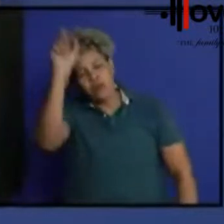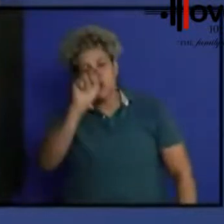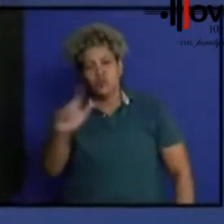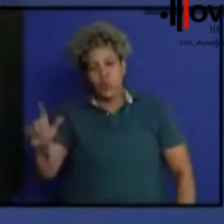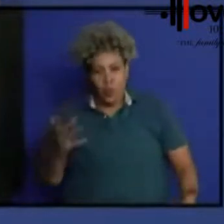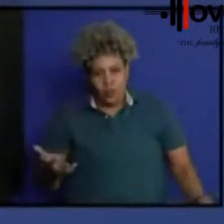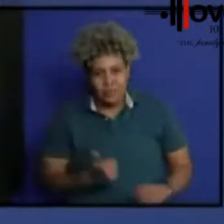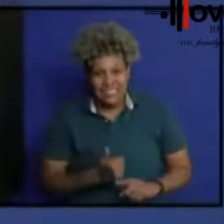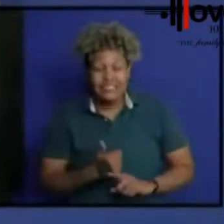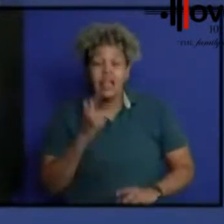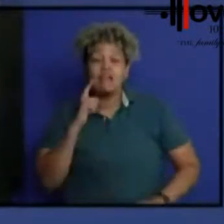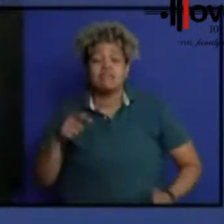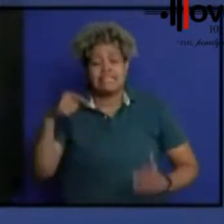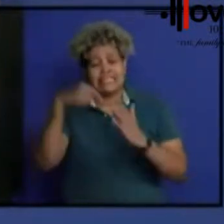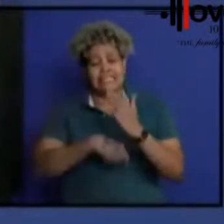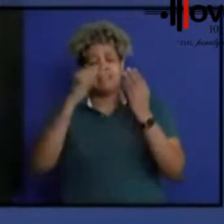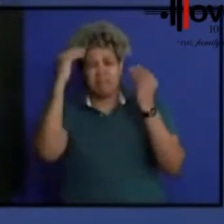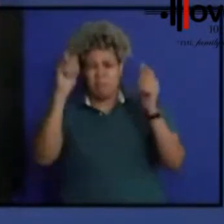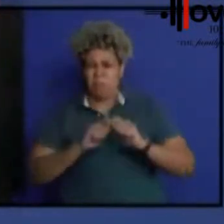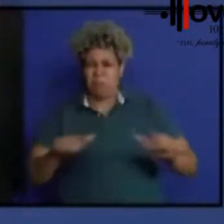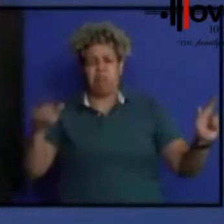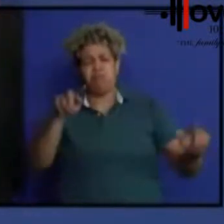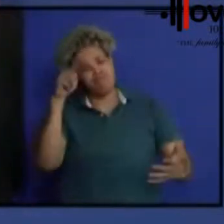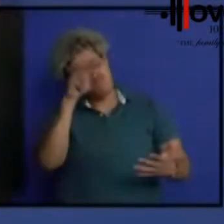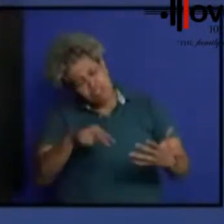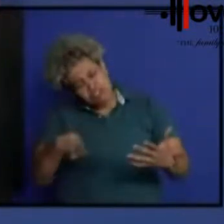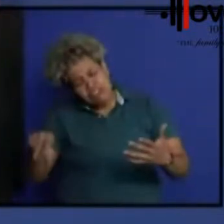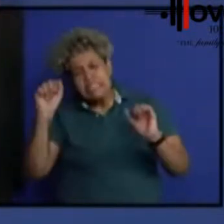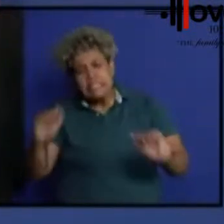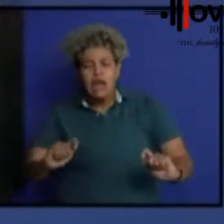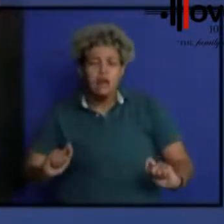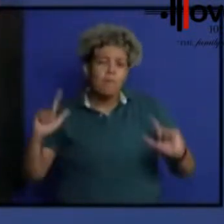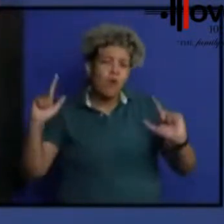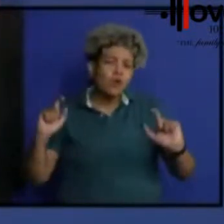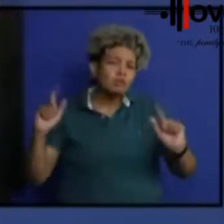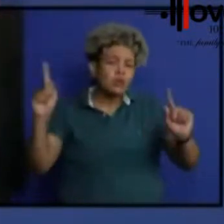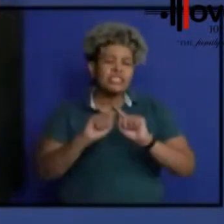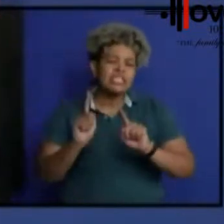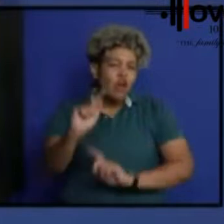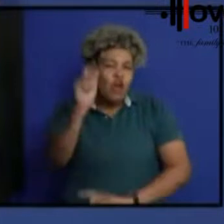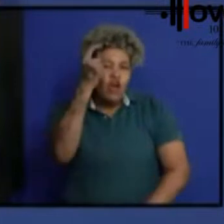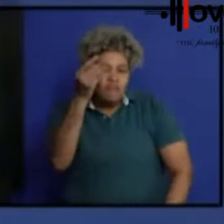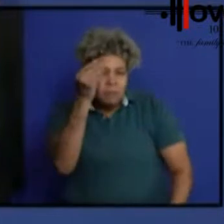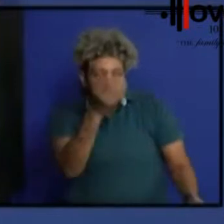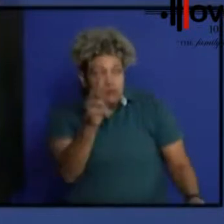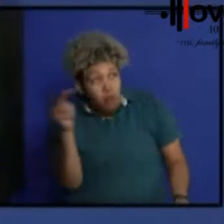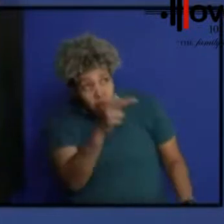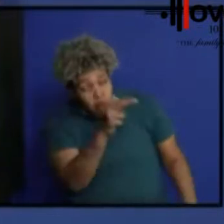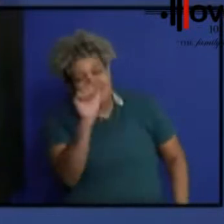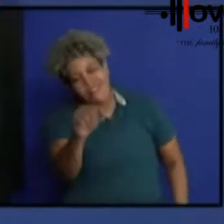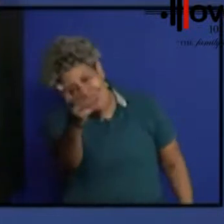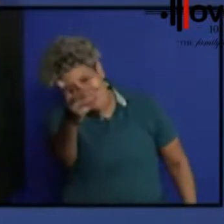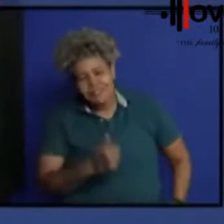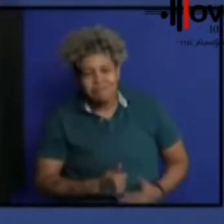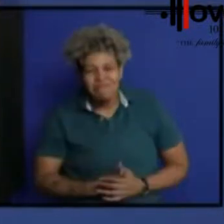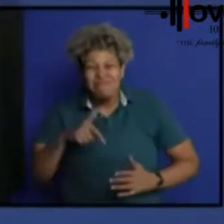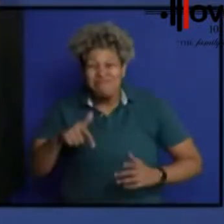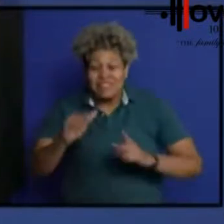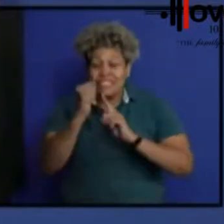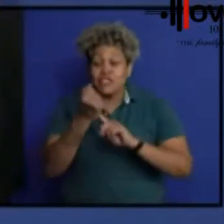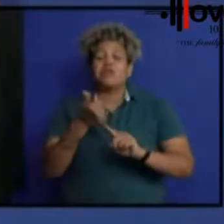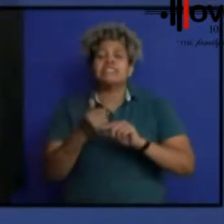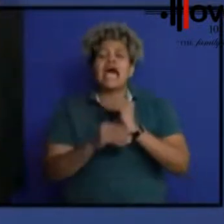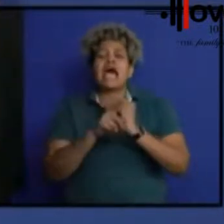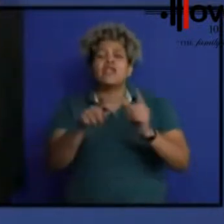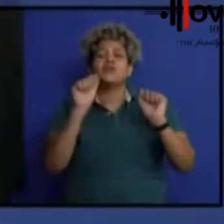orders will be gazetted, published in our media, and posted on various government websites. The situation,